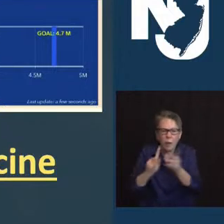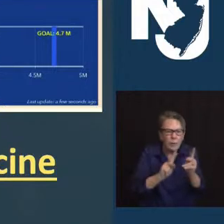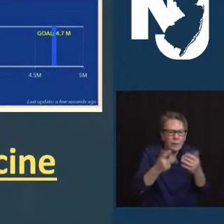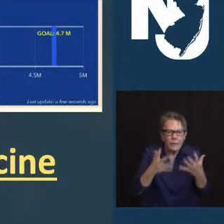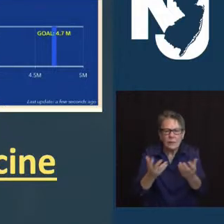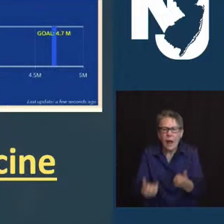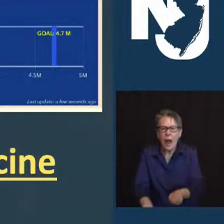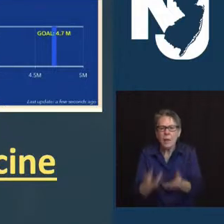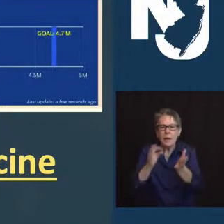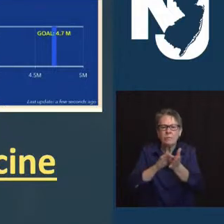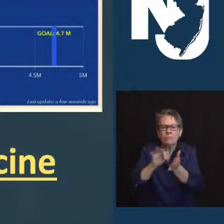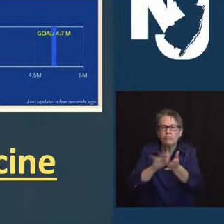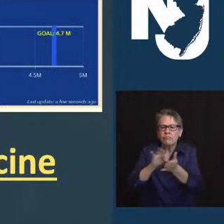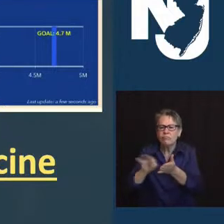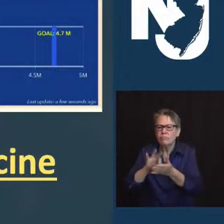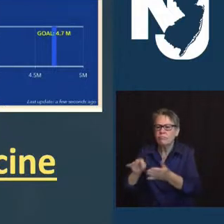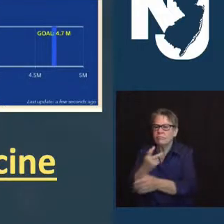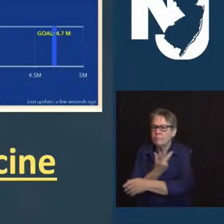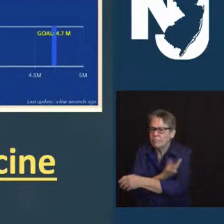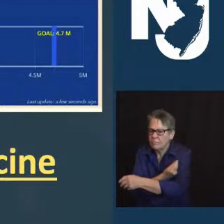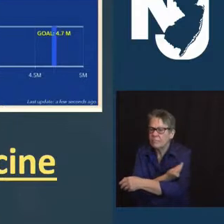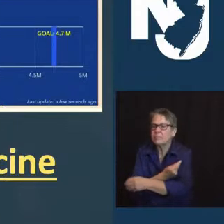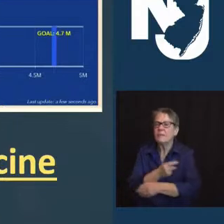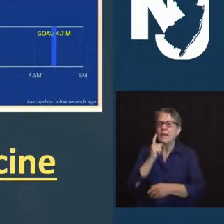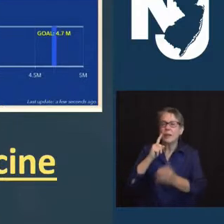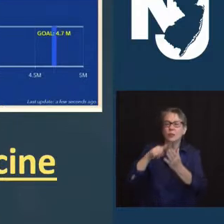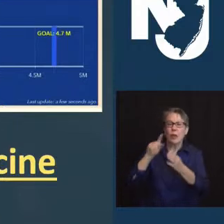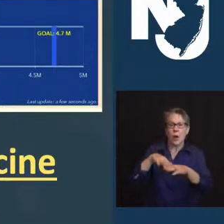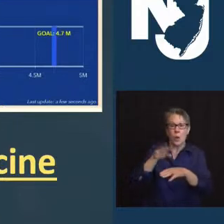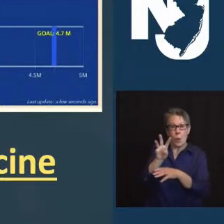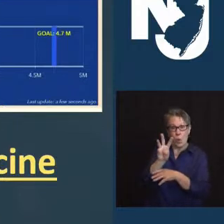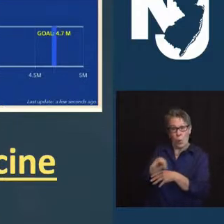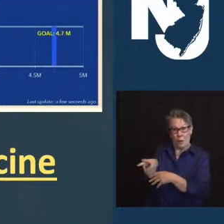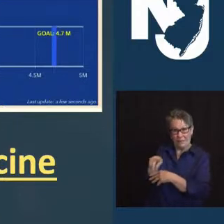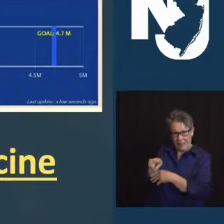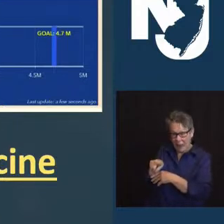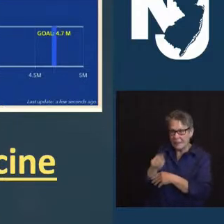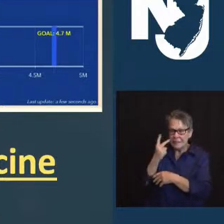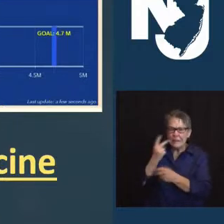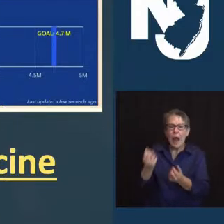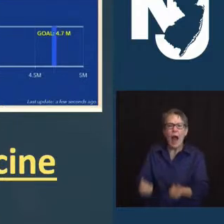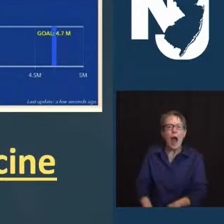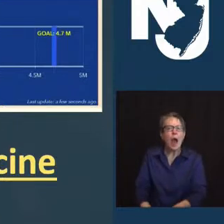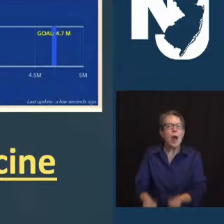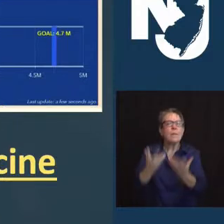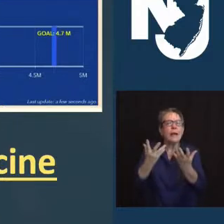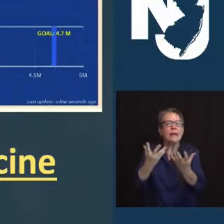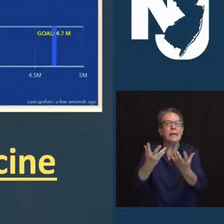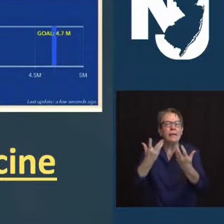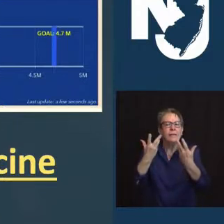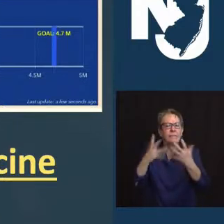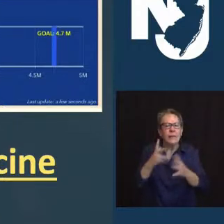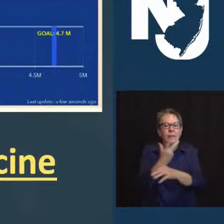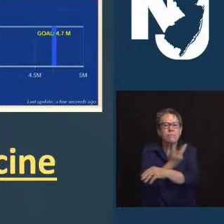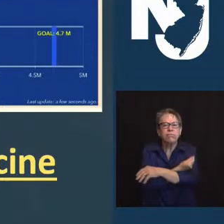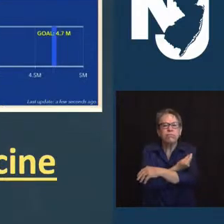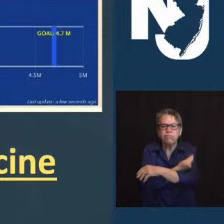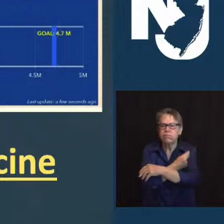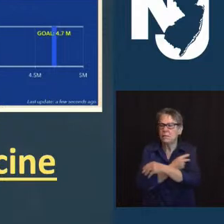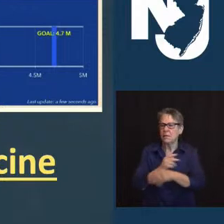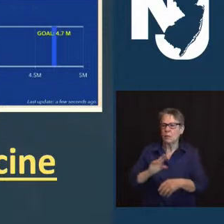covid19.nj.gov/vaccine, which as of last look, and this is a couple of hours stale, before we headed over here, was counting a total